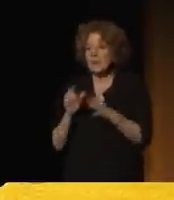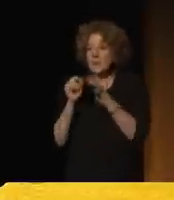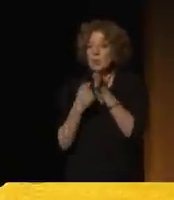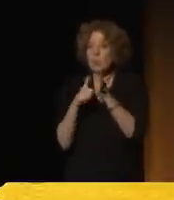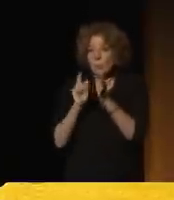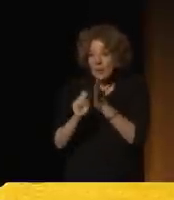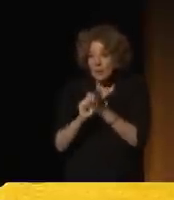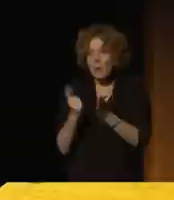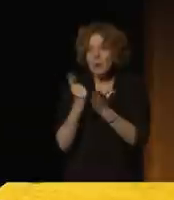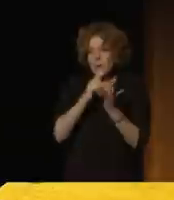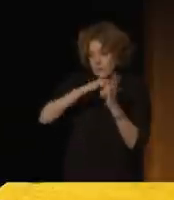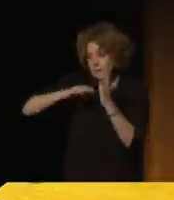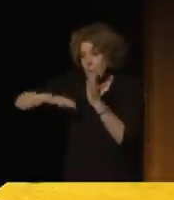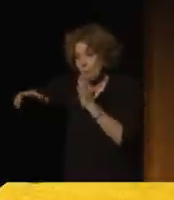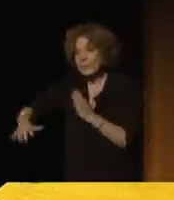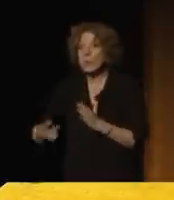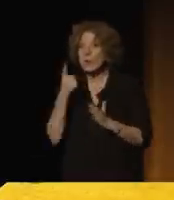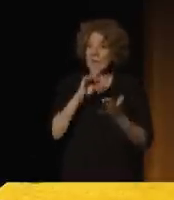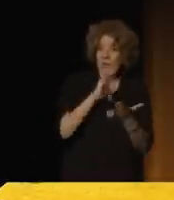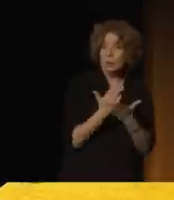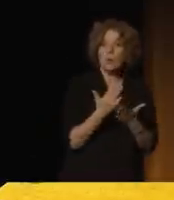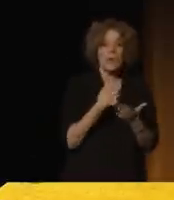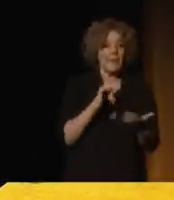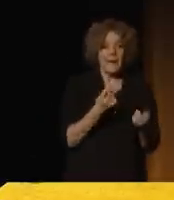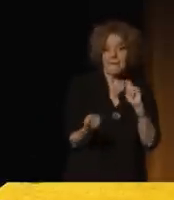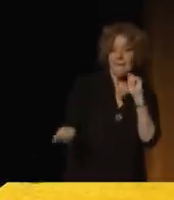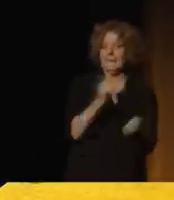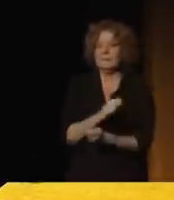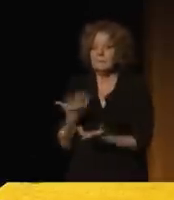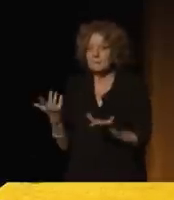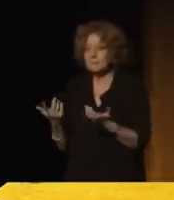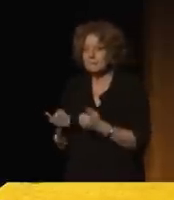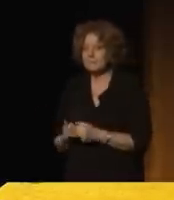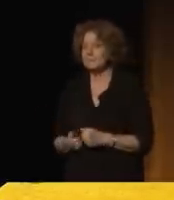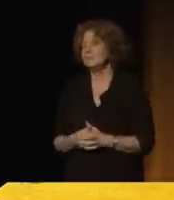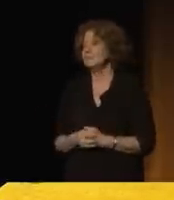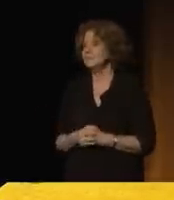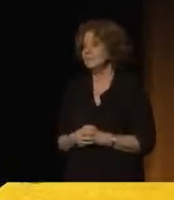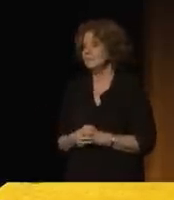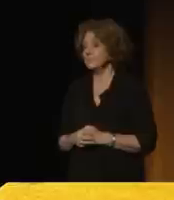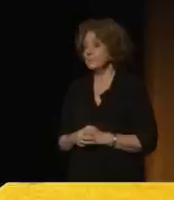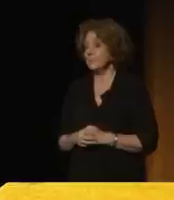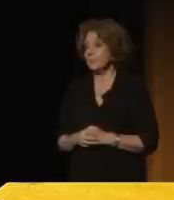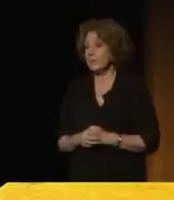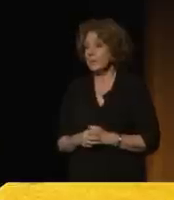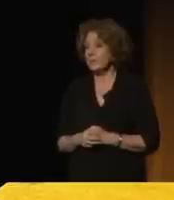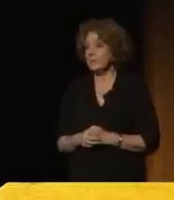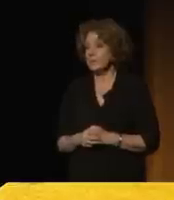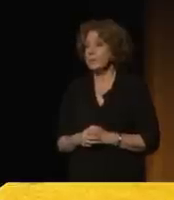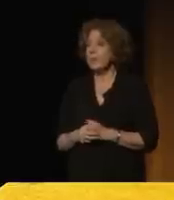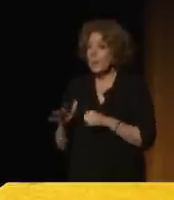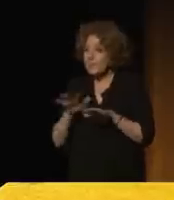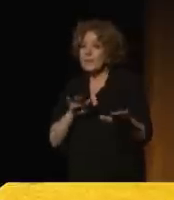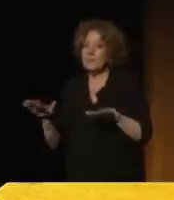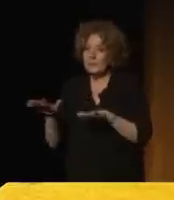a whole lot of stories when you think something is a sure thing, and then the sure thing is not a sure thing, and then you change. And that was a busy,